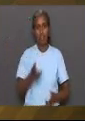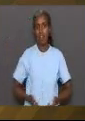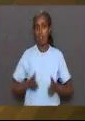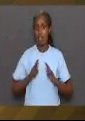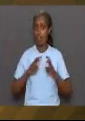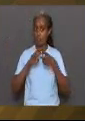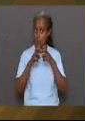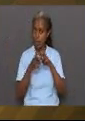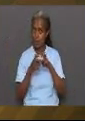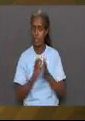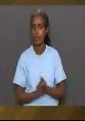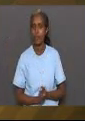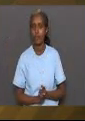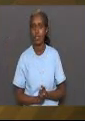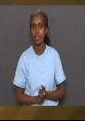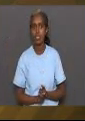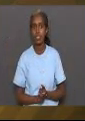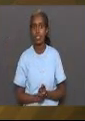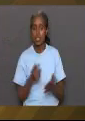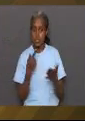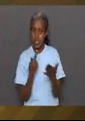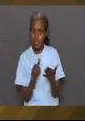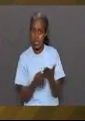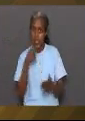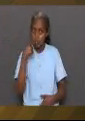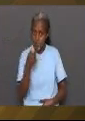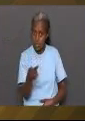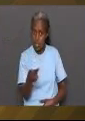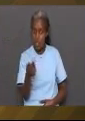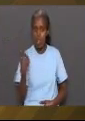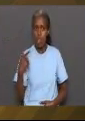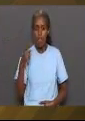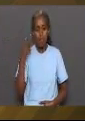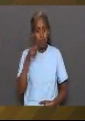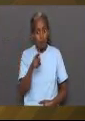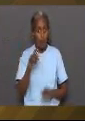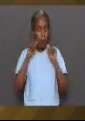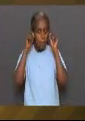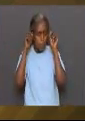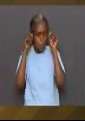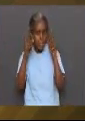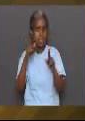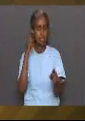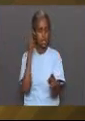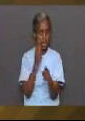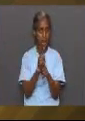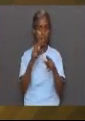real-life problems. It is safe to say you are now masters of the right